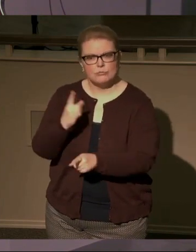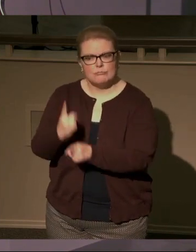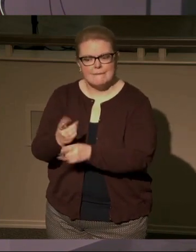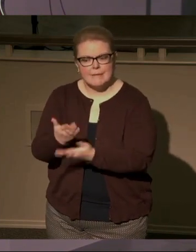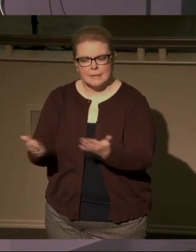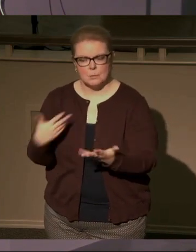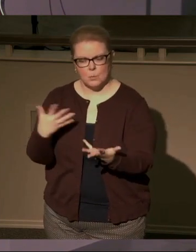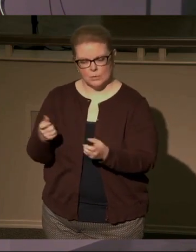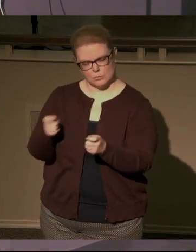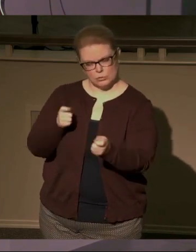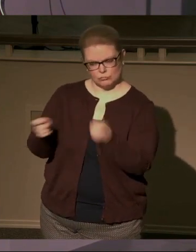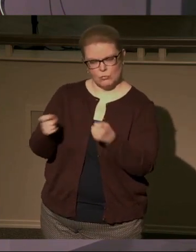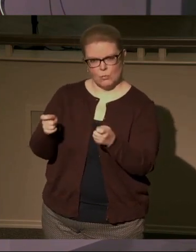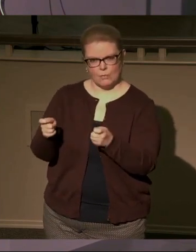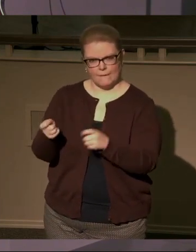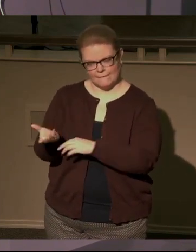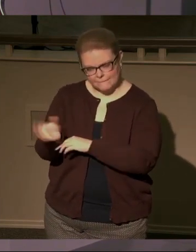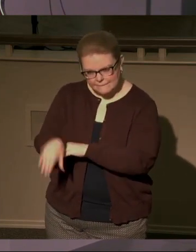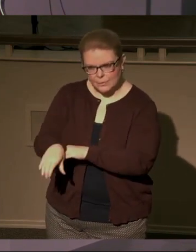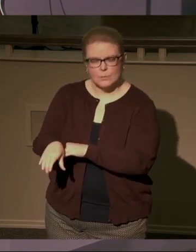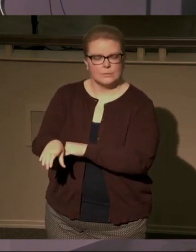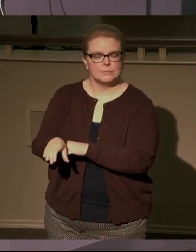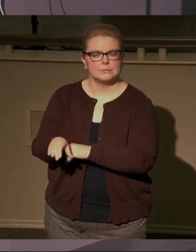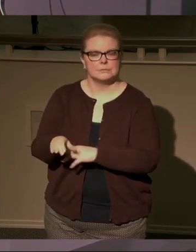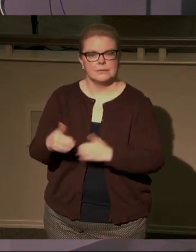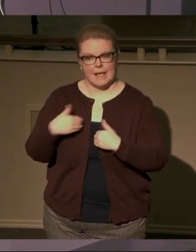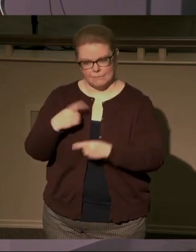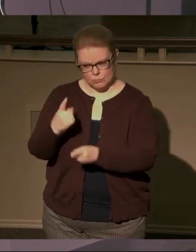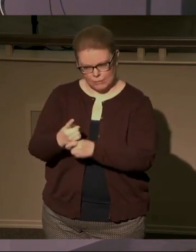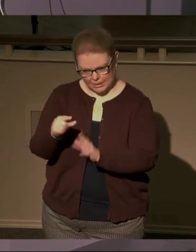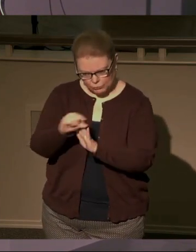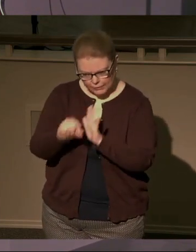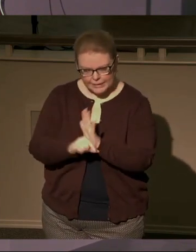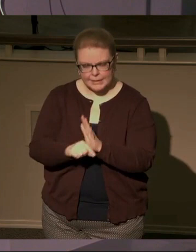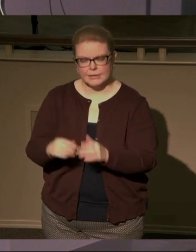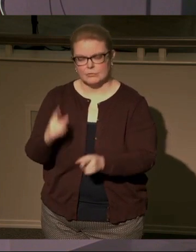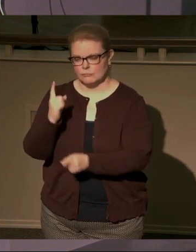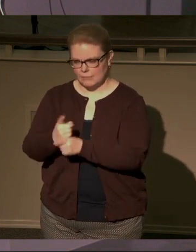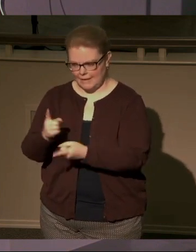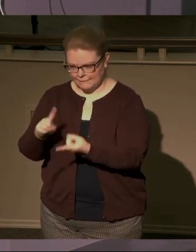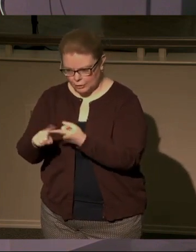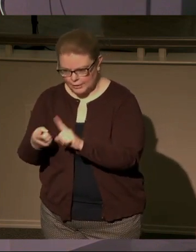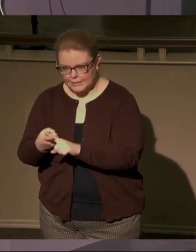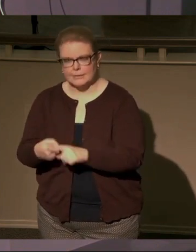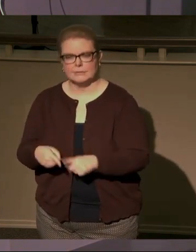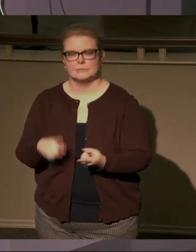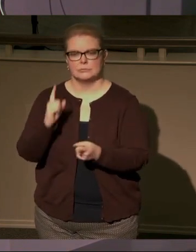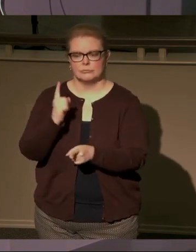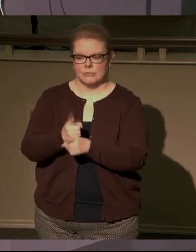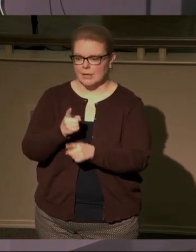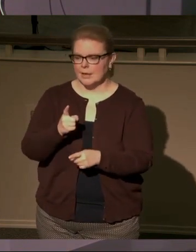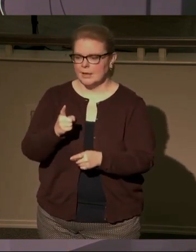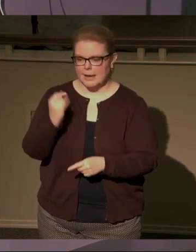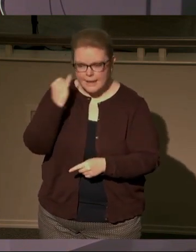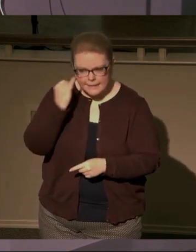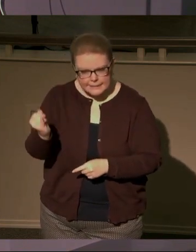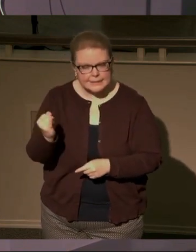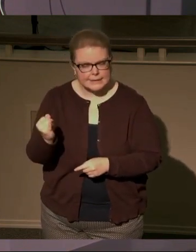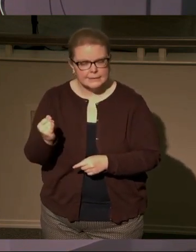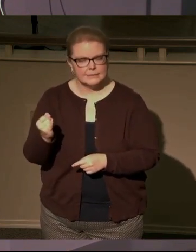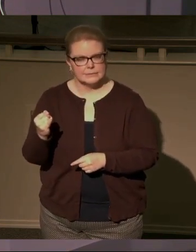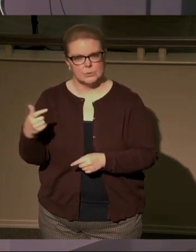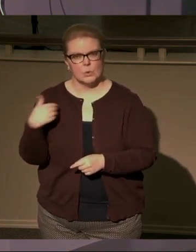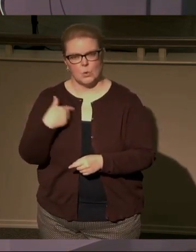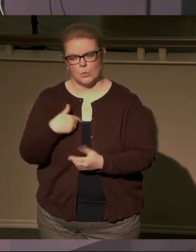to control them to the right things. We want them to have the right grades, and we want them to have the right friends, and we want them to have the right ideas, and so